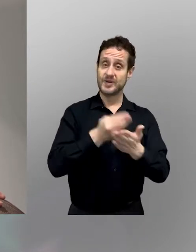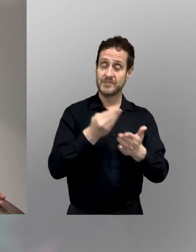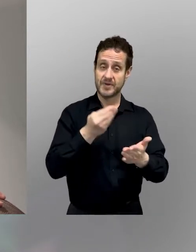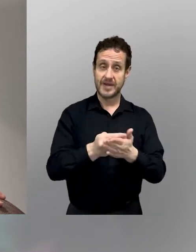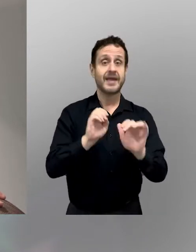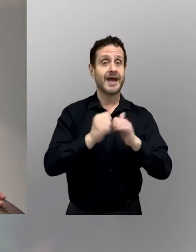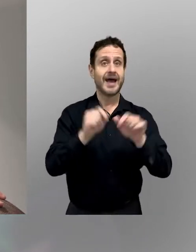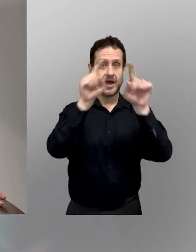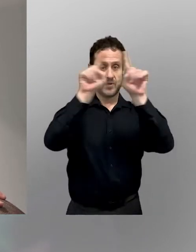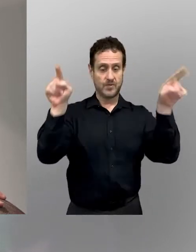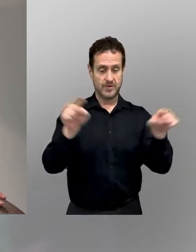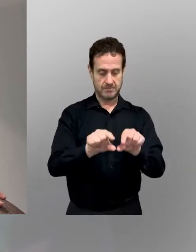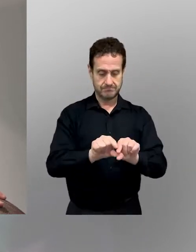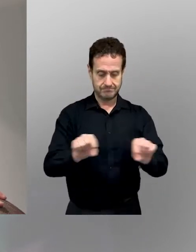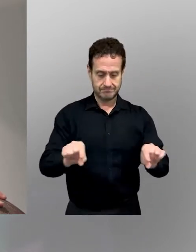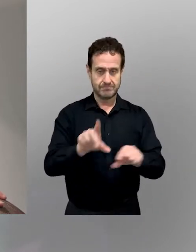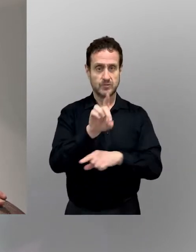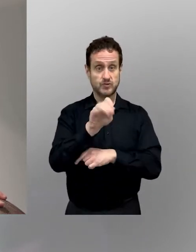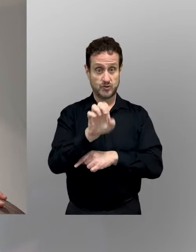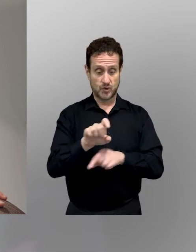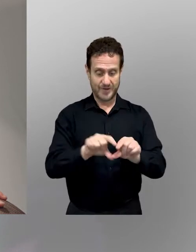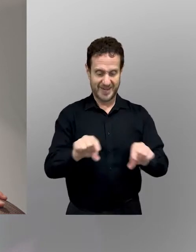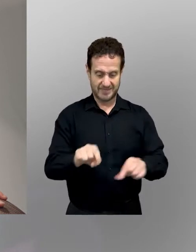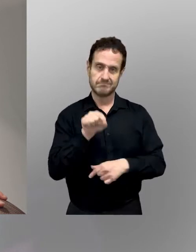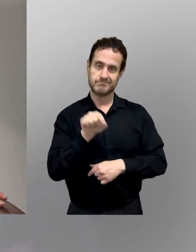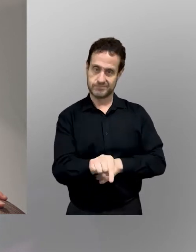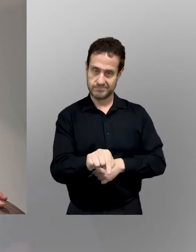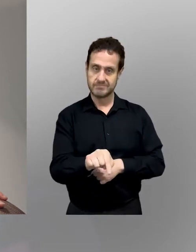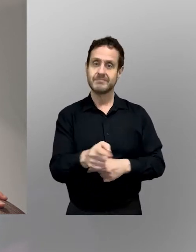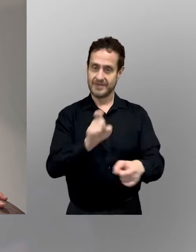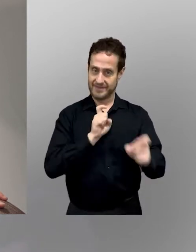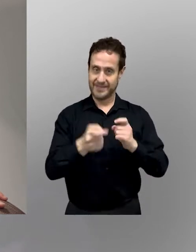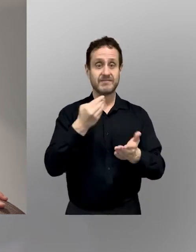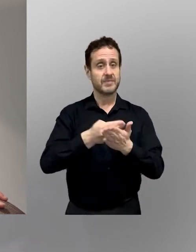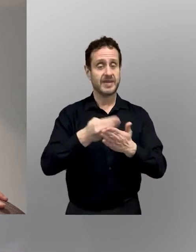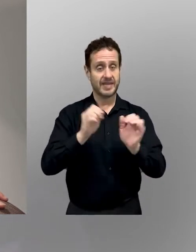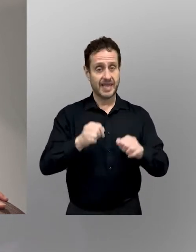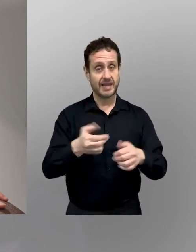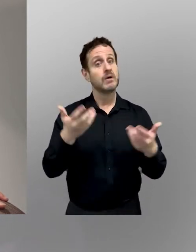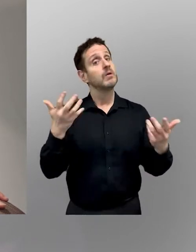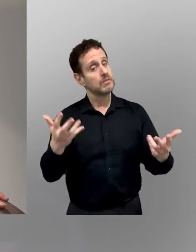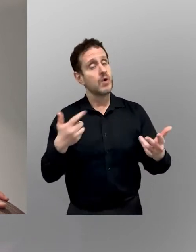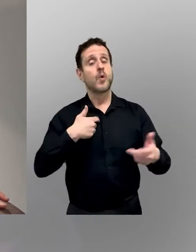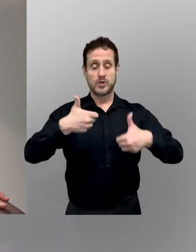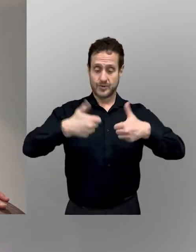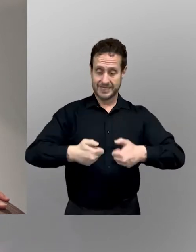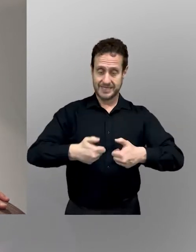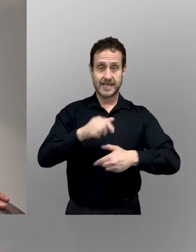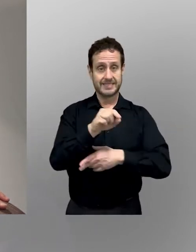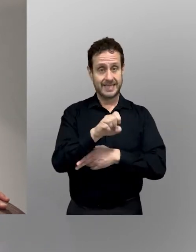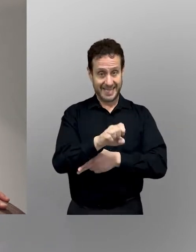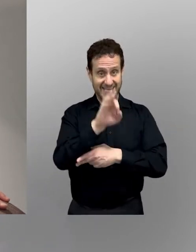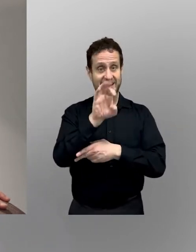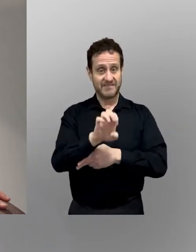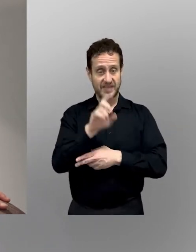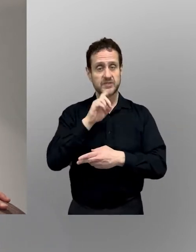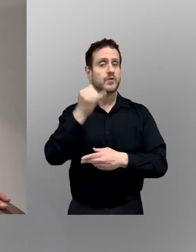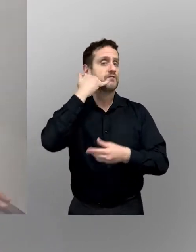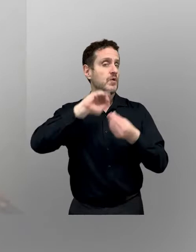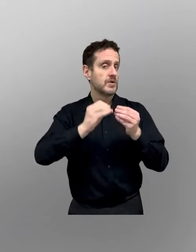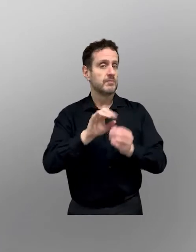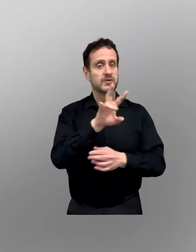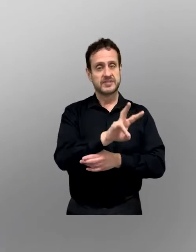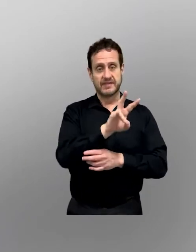the show by clicking on the donate button below the screen. Or you can text EFE to